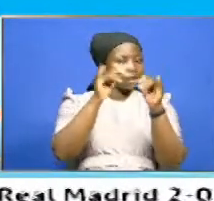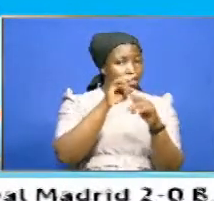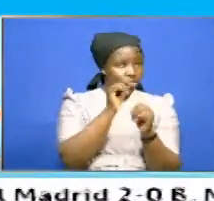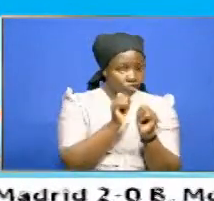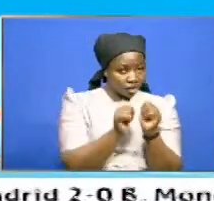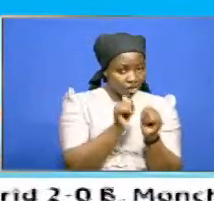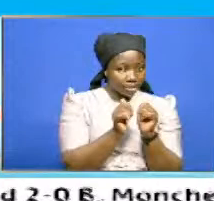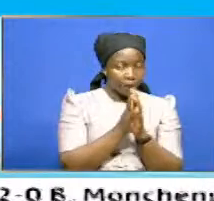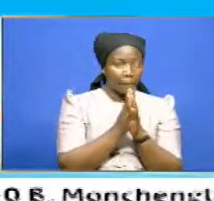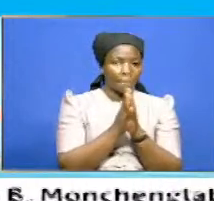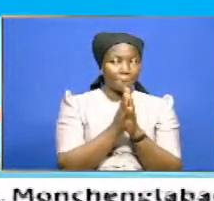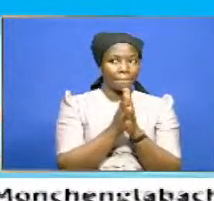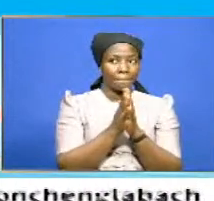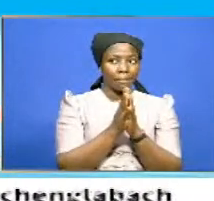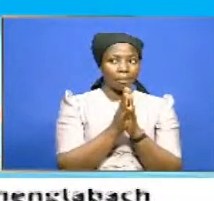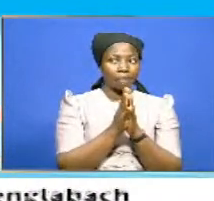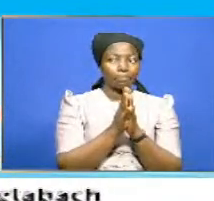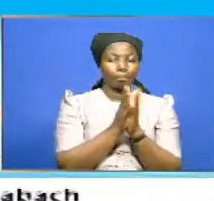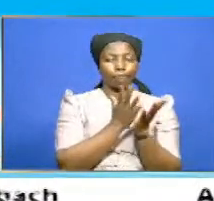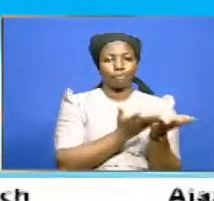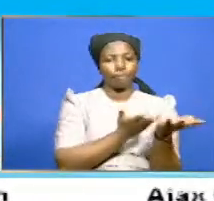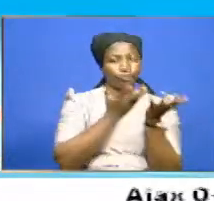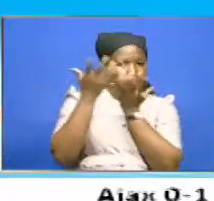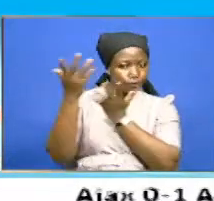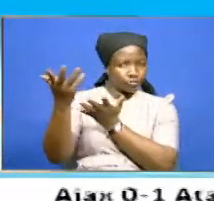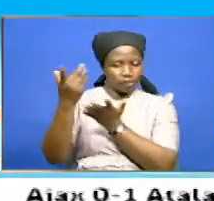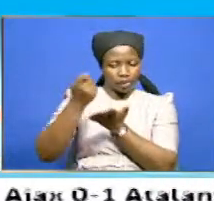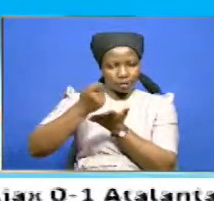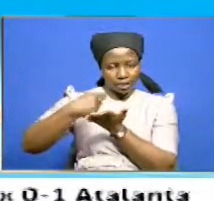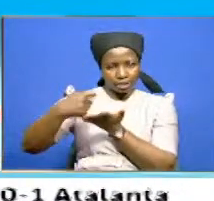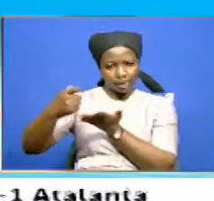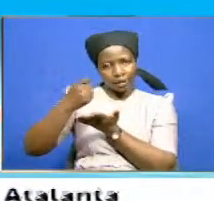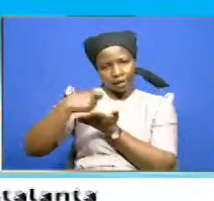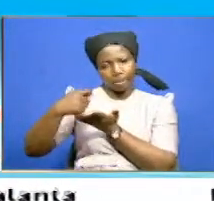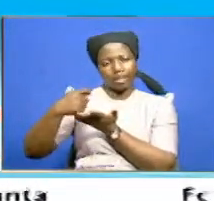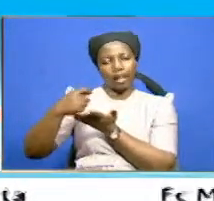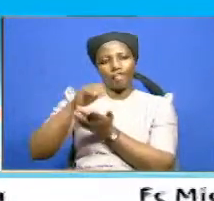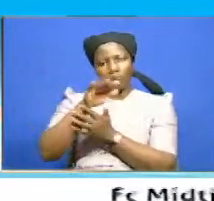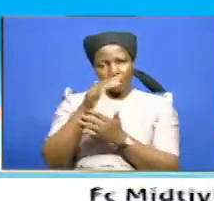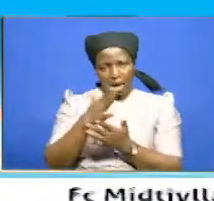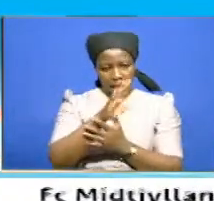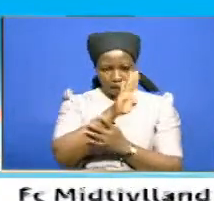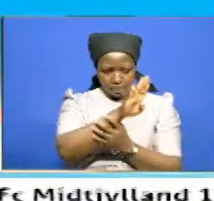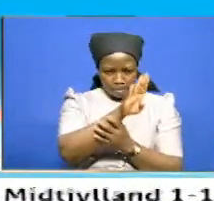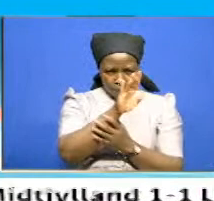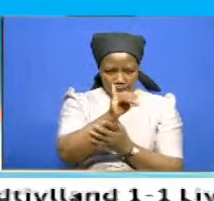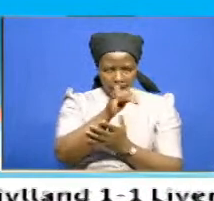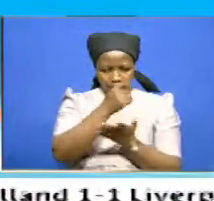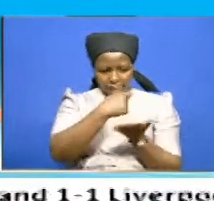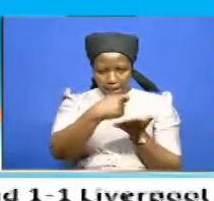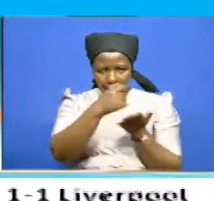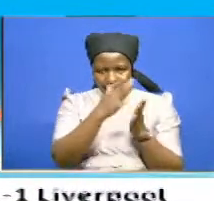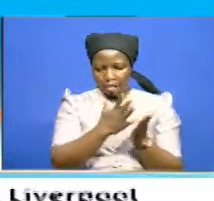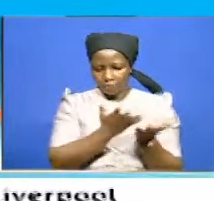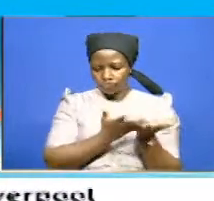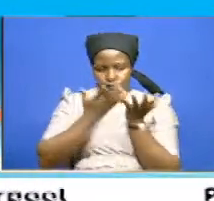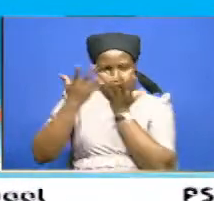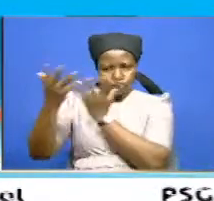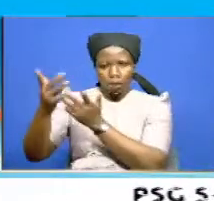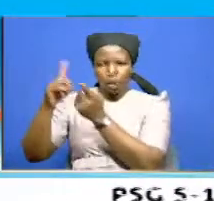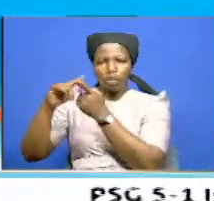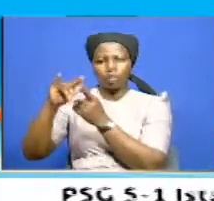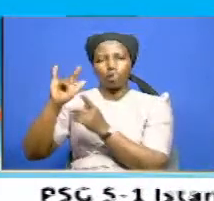the handing over of signatures by BBI Secretariat to IEBC